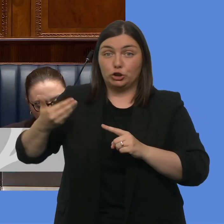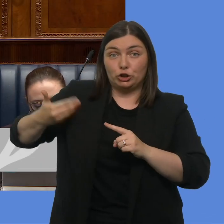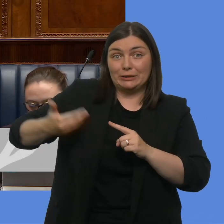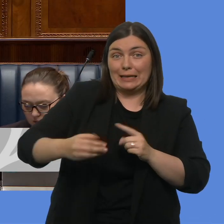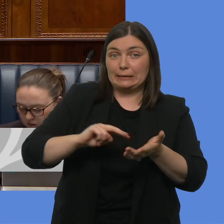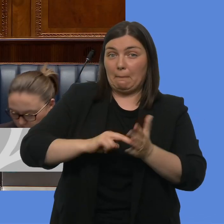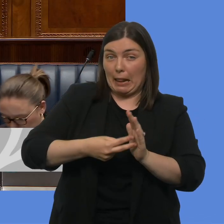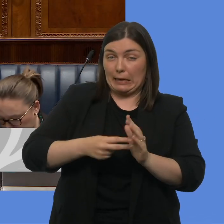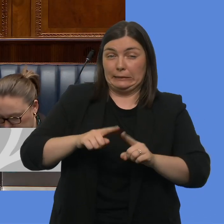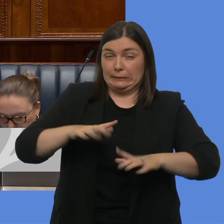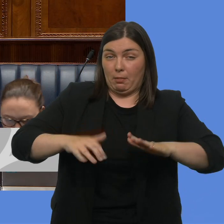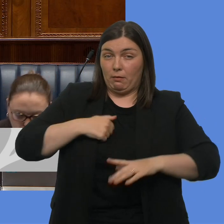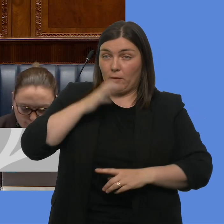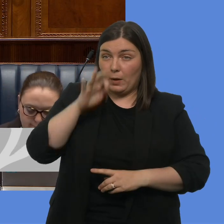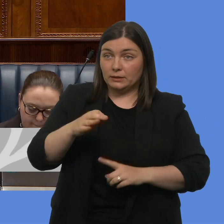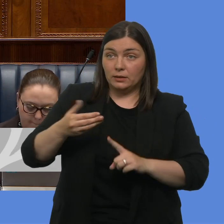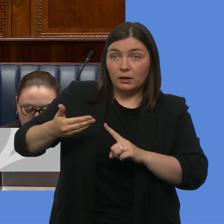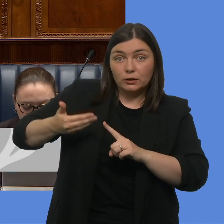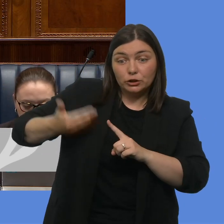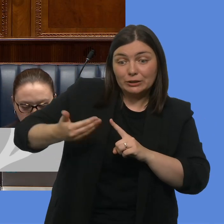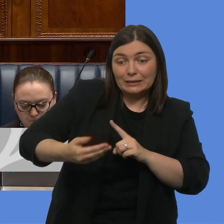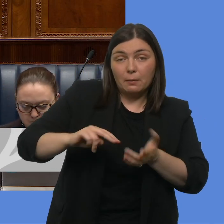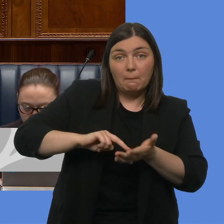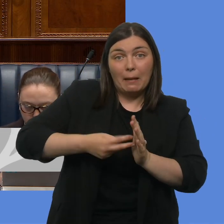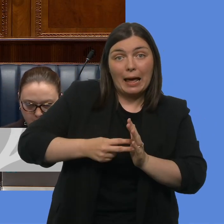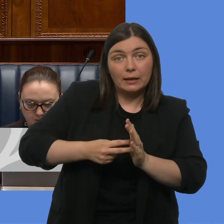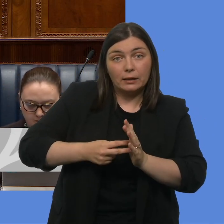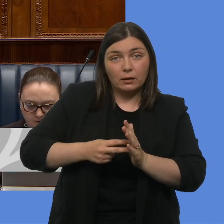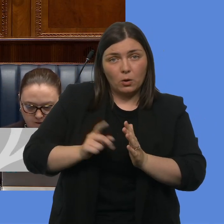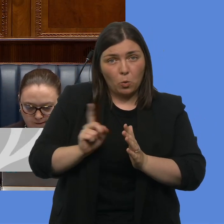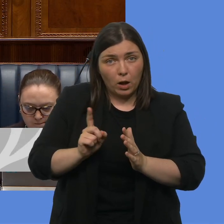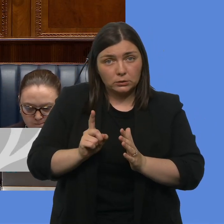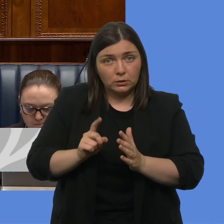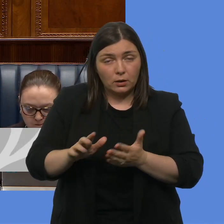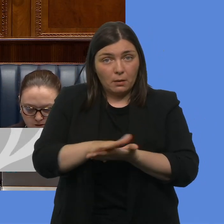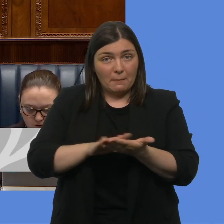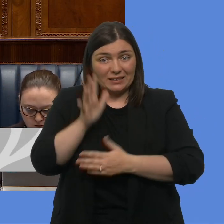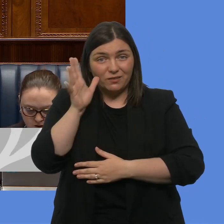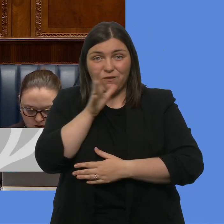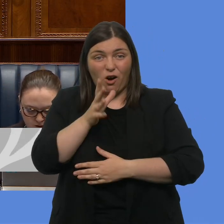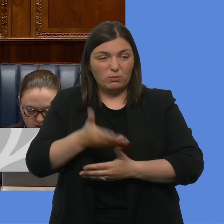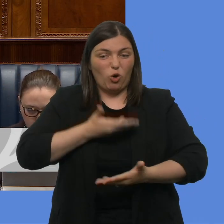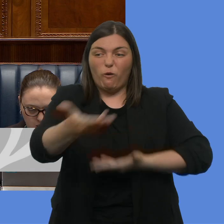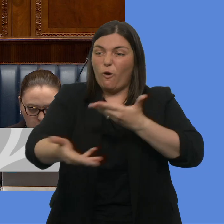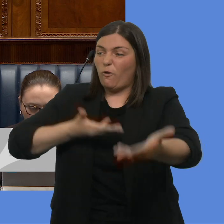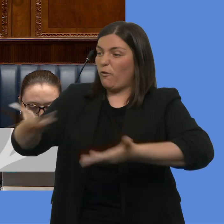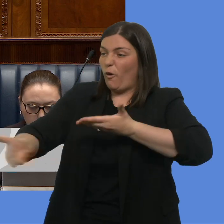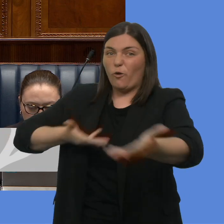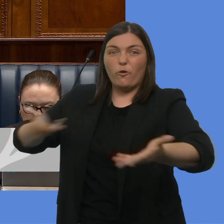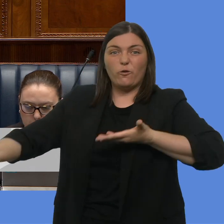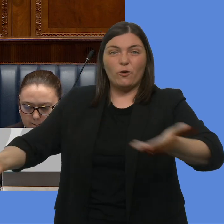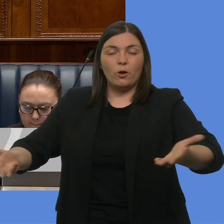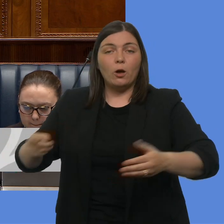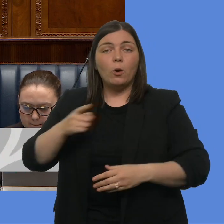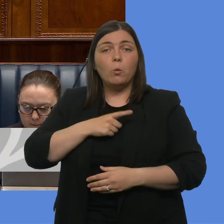not another name for people getting rid of their farms? Because many of these farmers are not actually profitable, and the inheritance tax will mean that